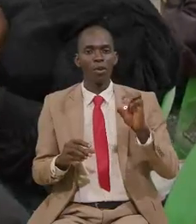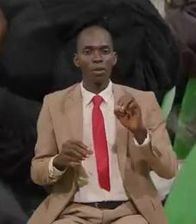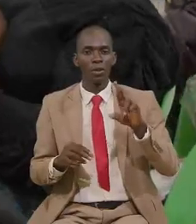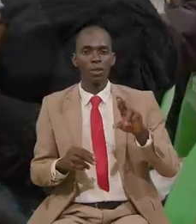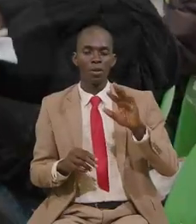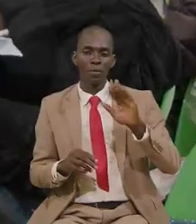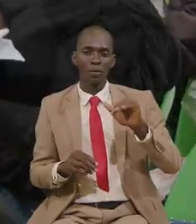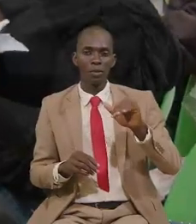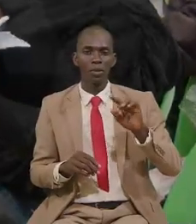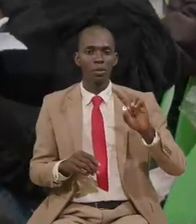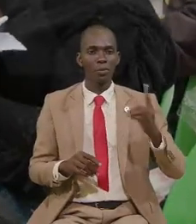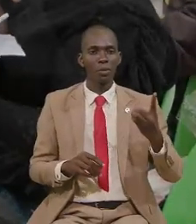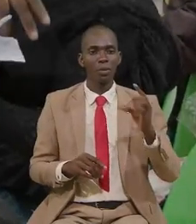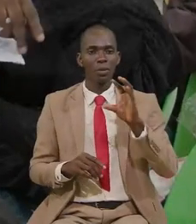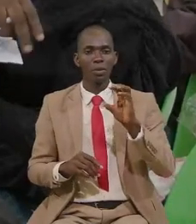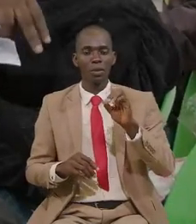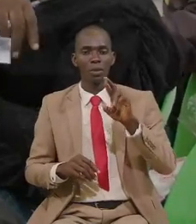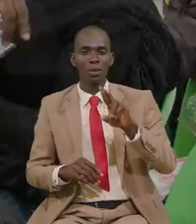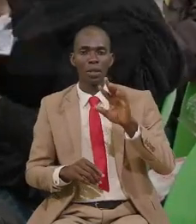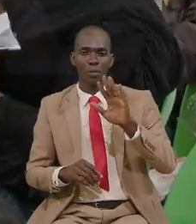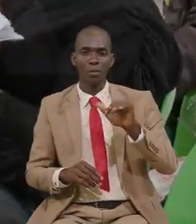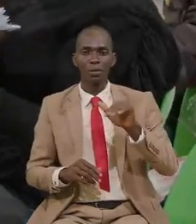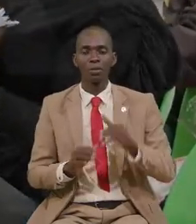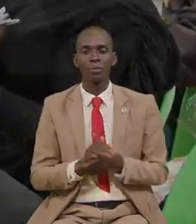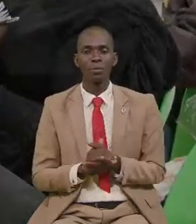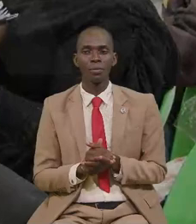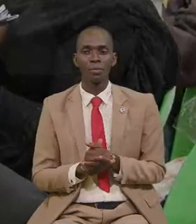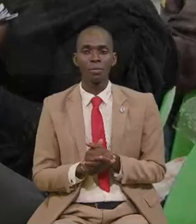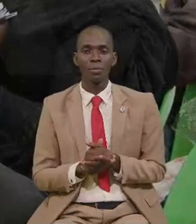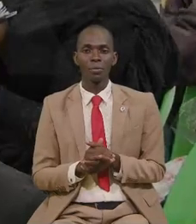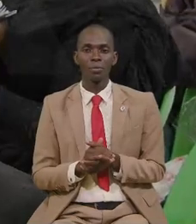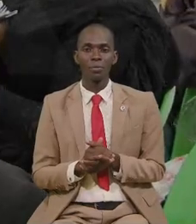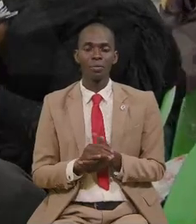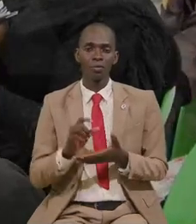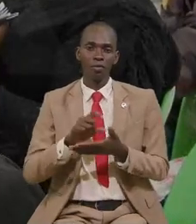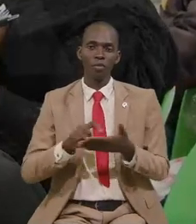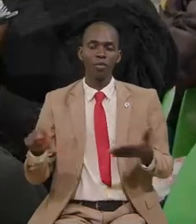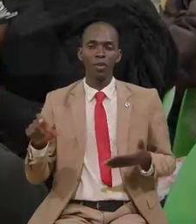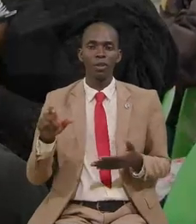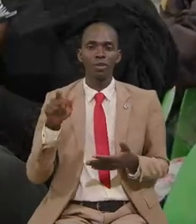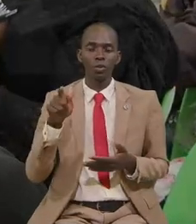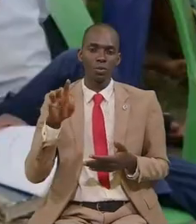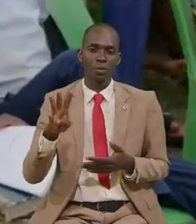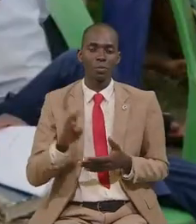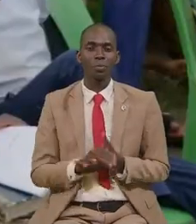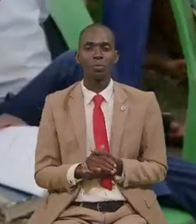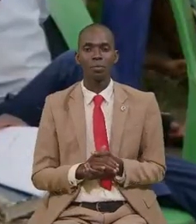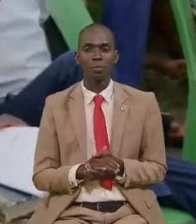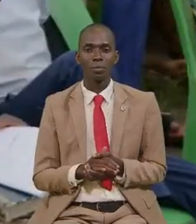15. 1 Corinthians chapter 15. I'm looking at verse 24.